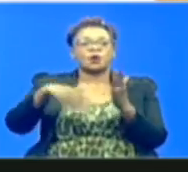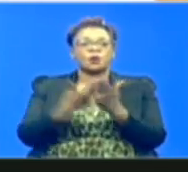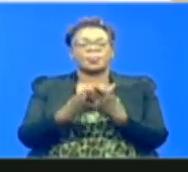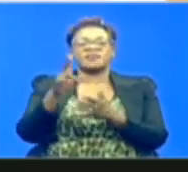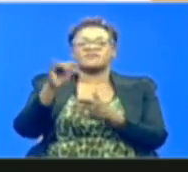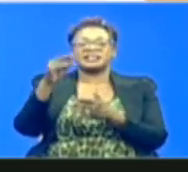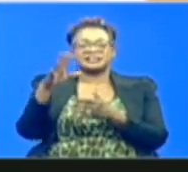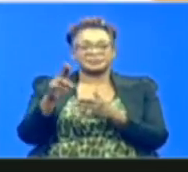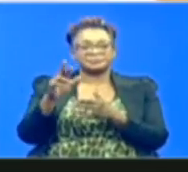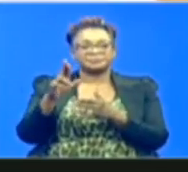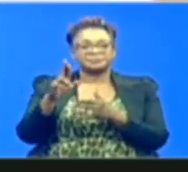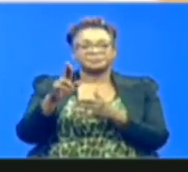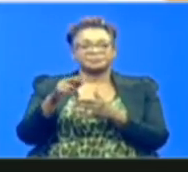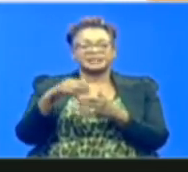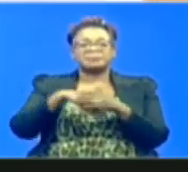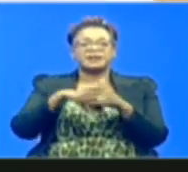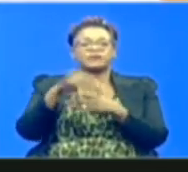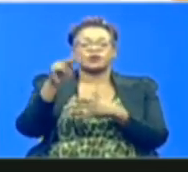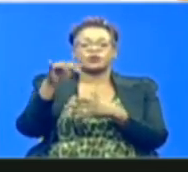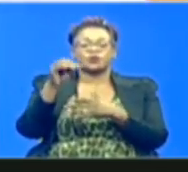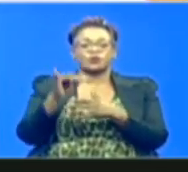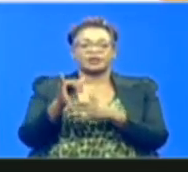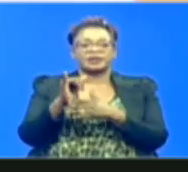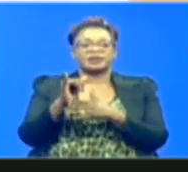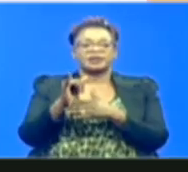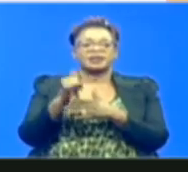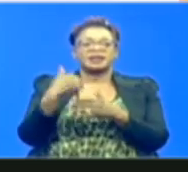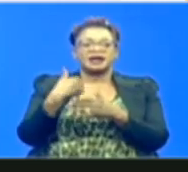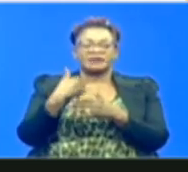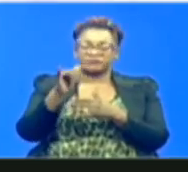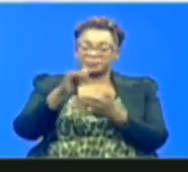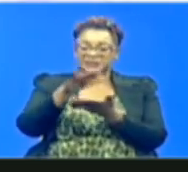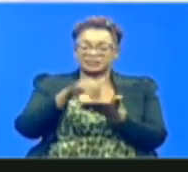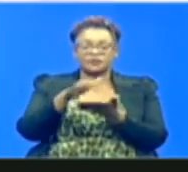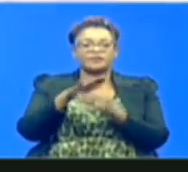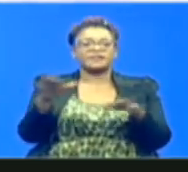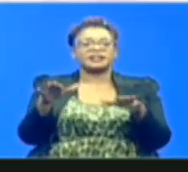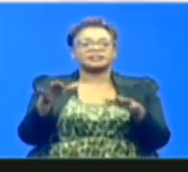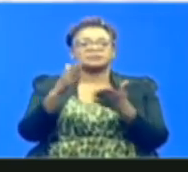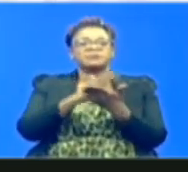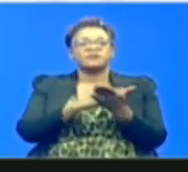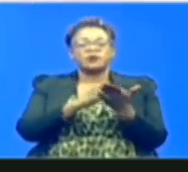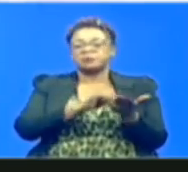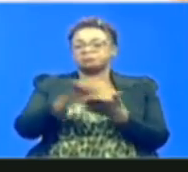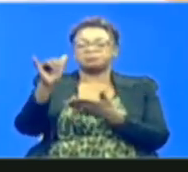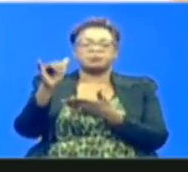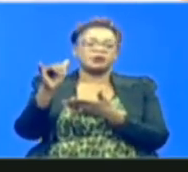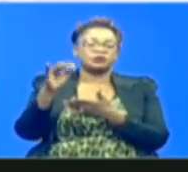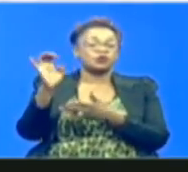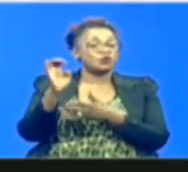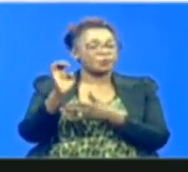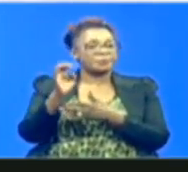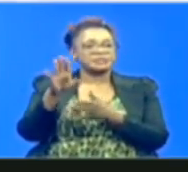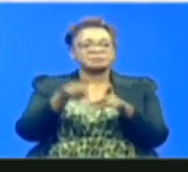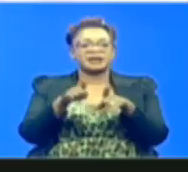Wanyama, he played for Nyoi. He scored a wonderful thunderbolt from the center of the field before he went to Europe the first time. His